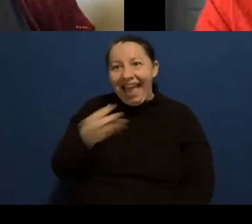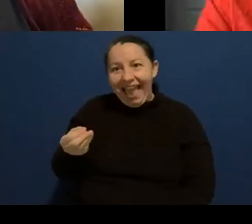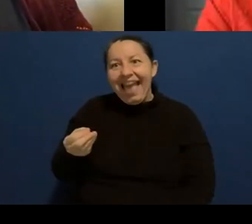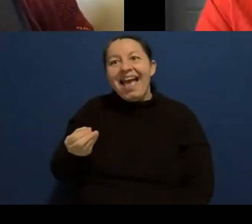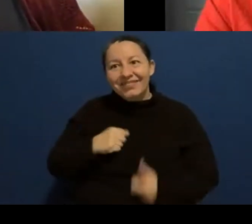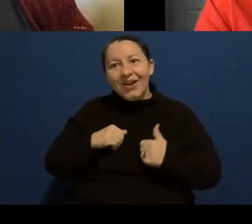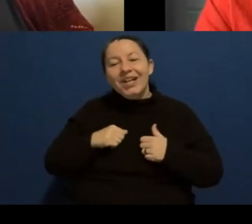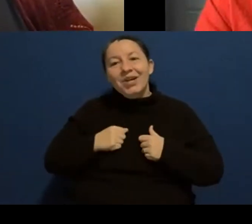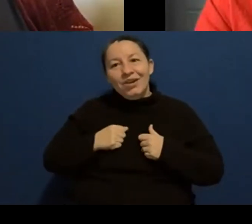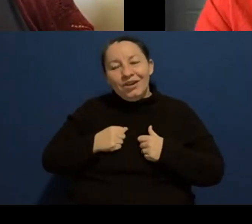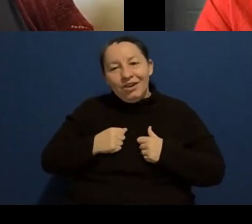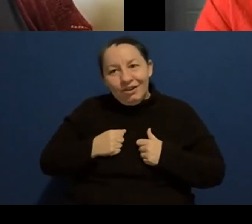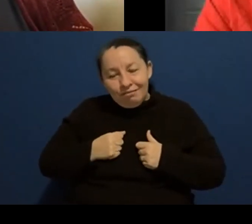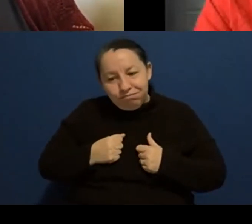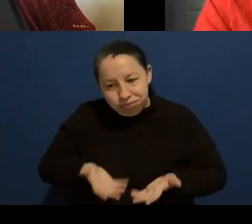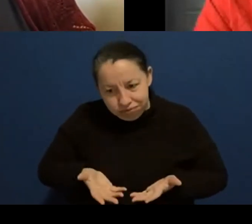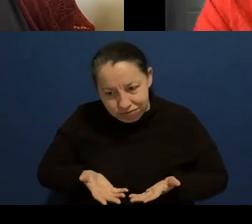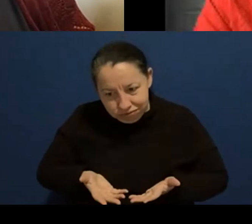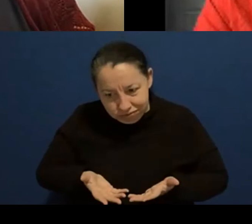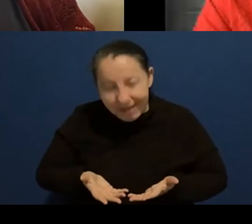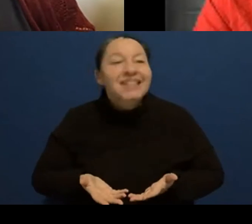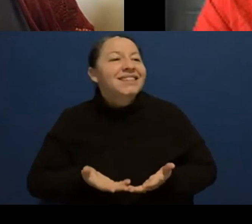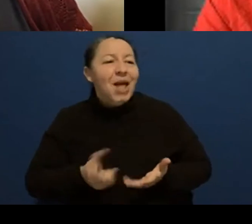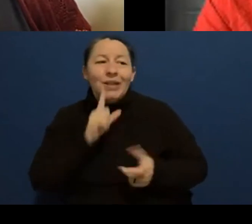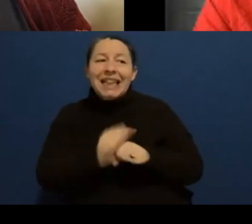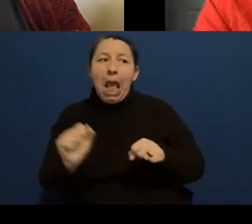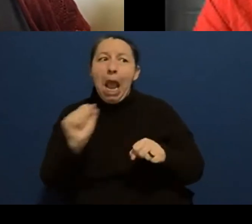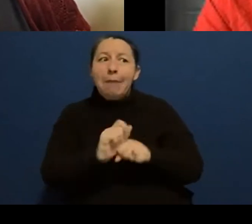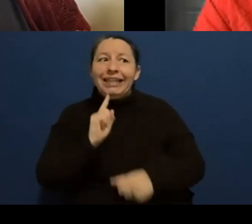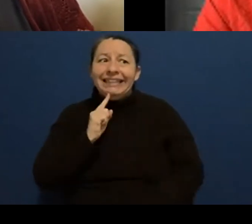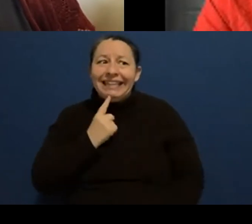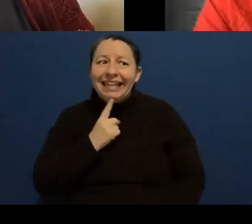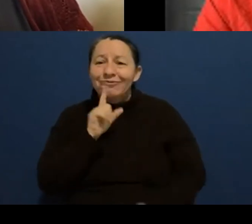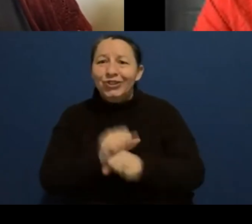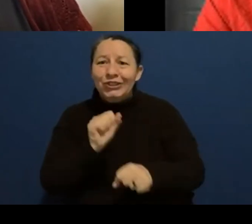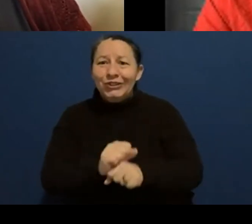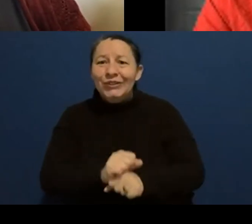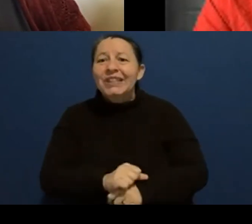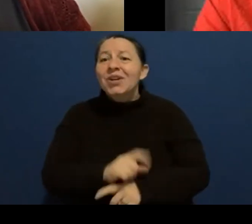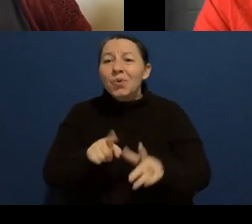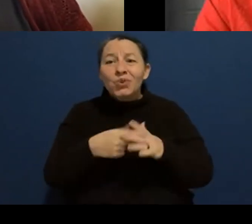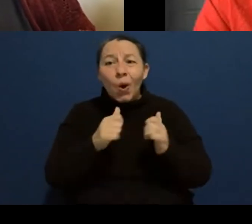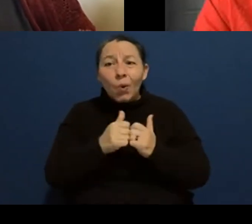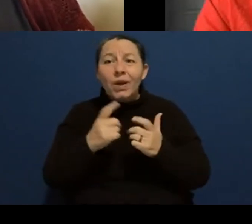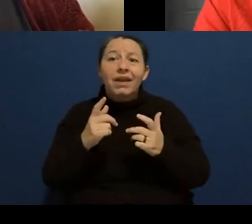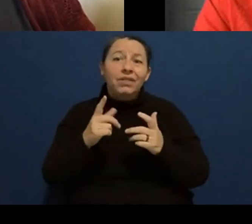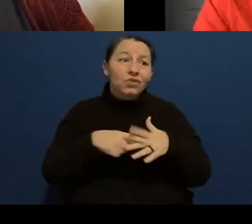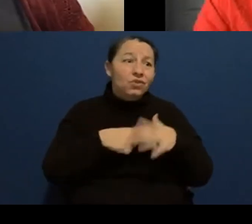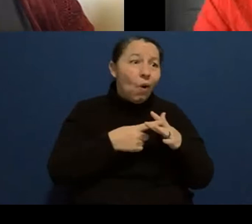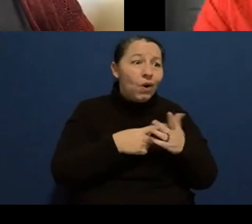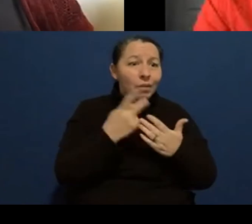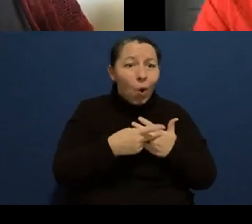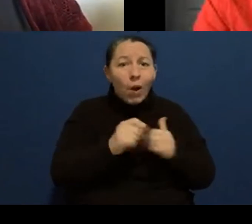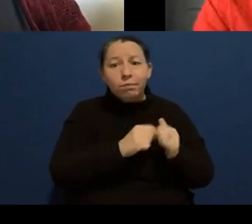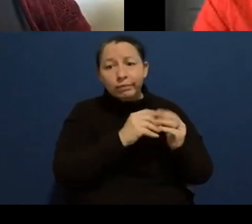tiring. Labor intensive. And it's just, when you start with initiating programs and outreach and